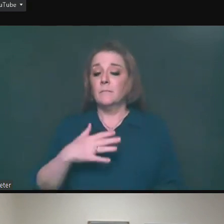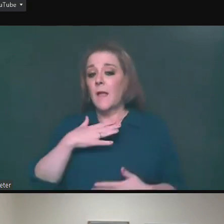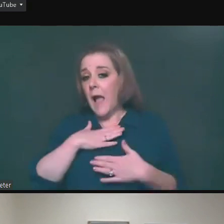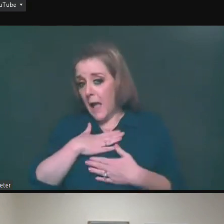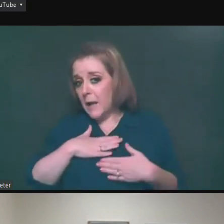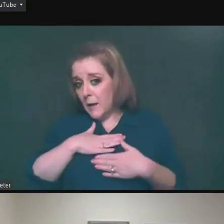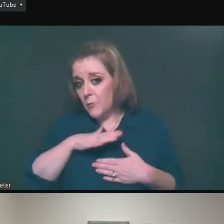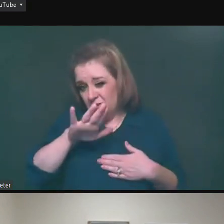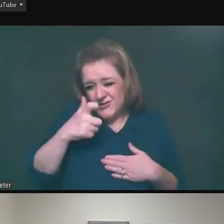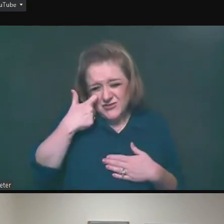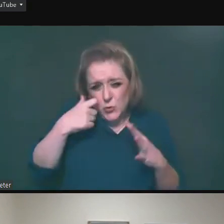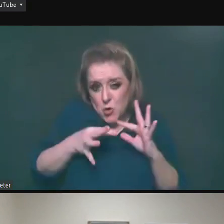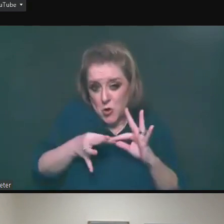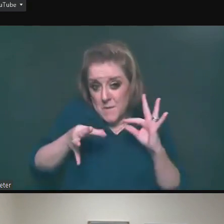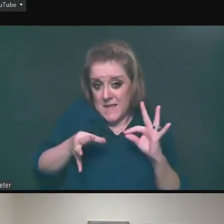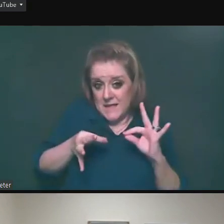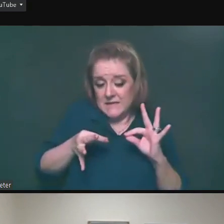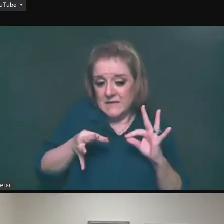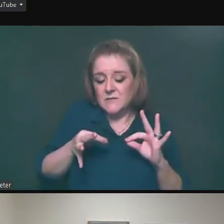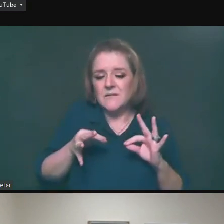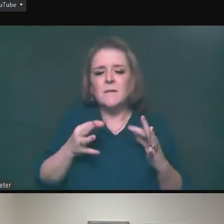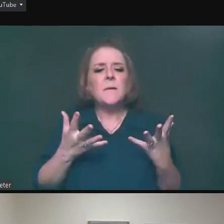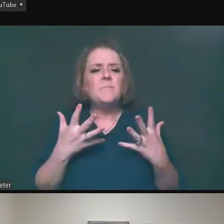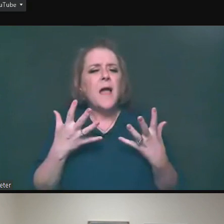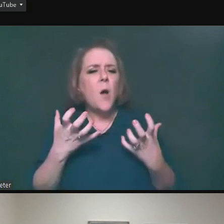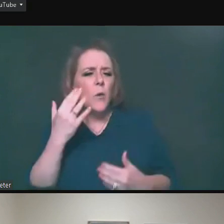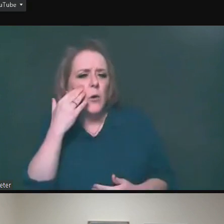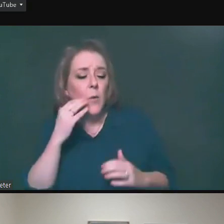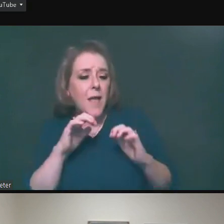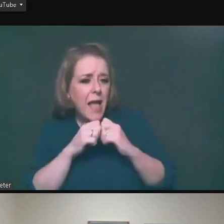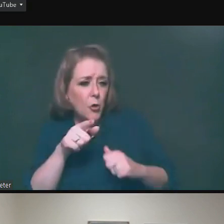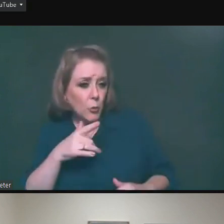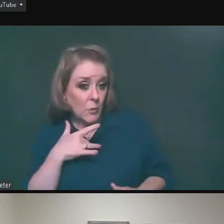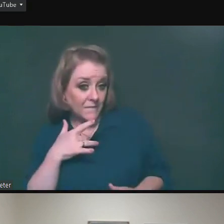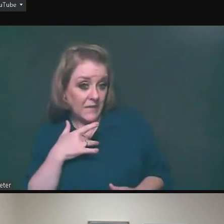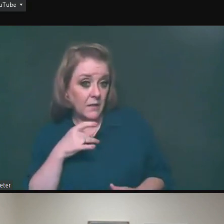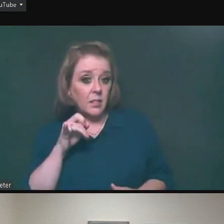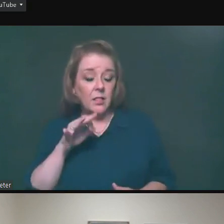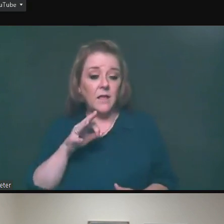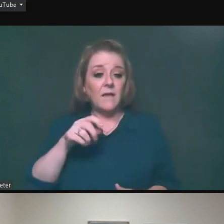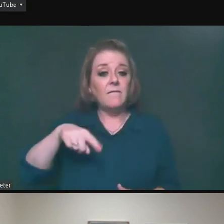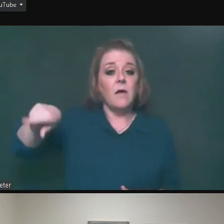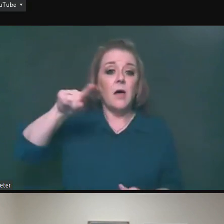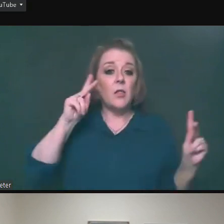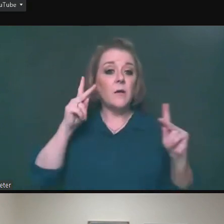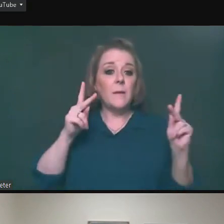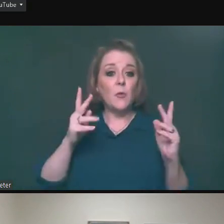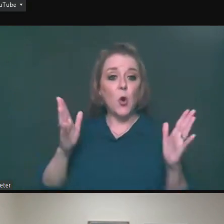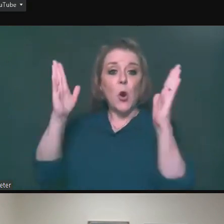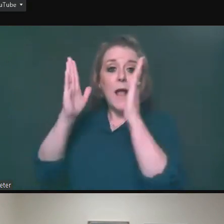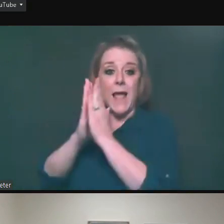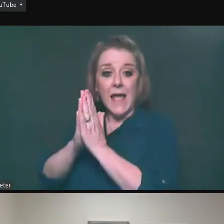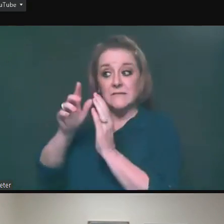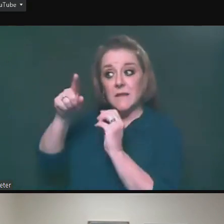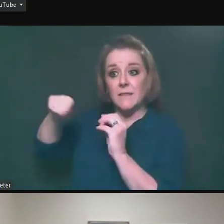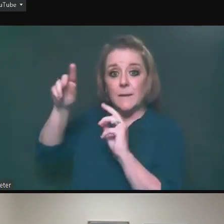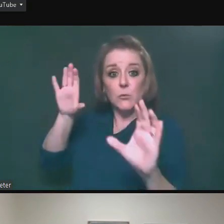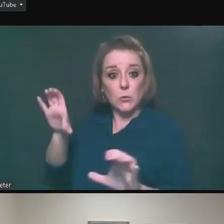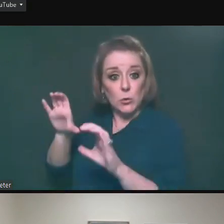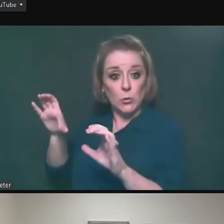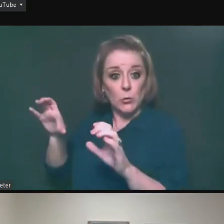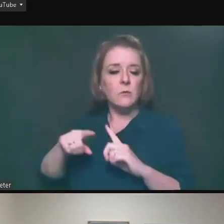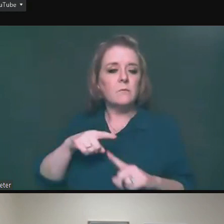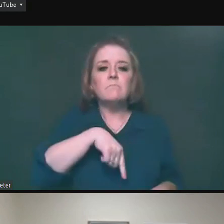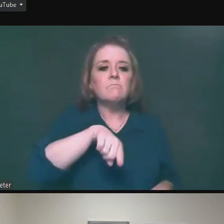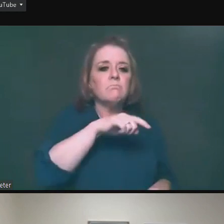how but what I want to know is, how do you feel when some of your colleagues are asking the public to do something, but they do not lead by